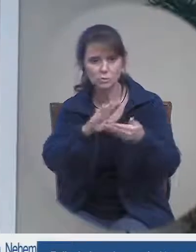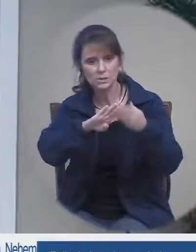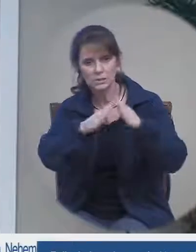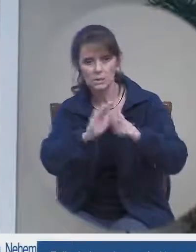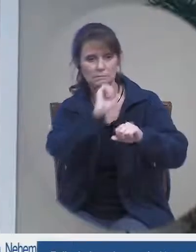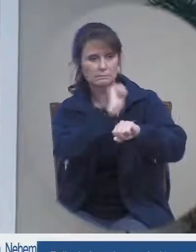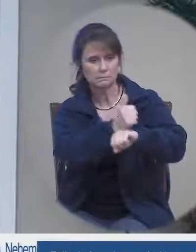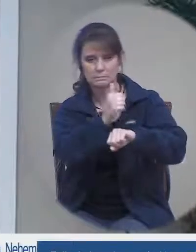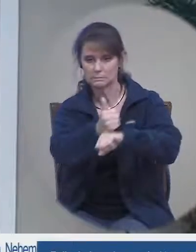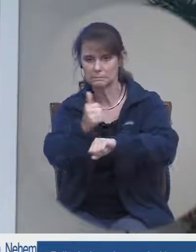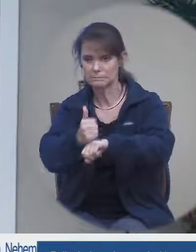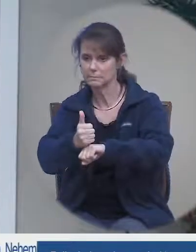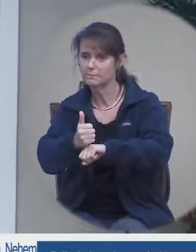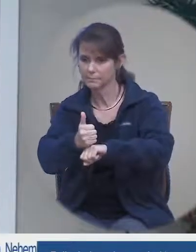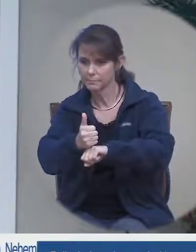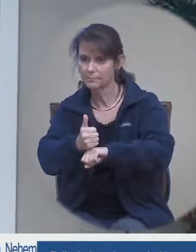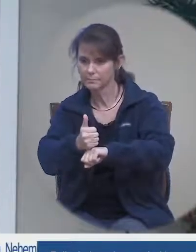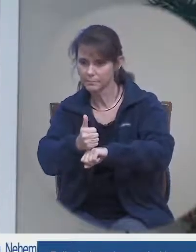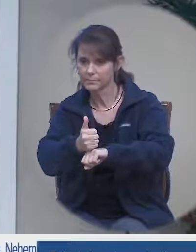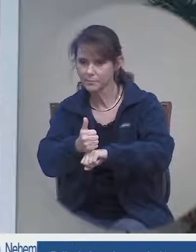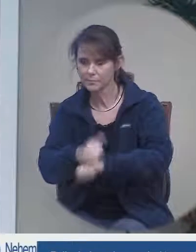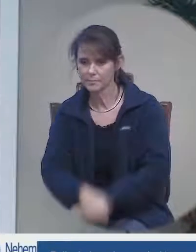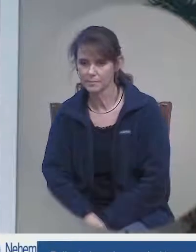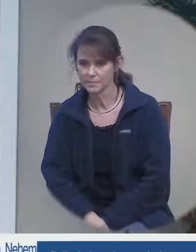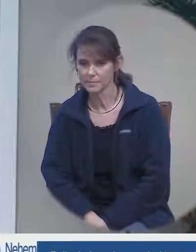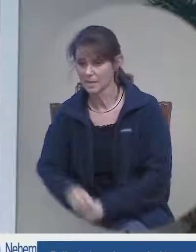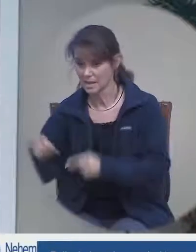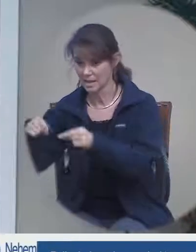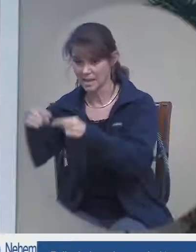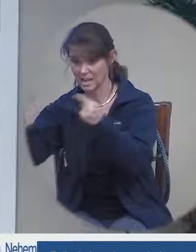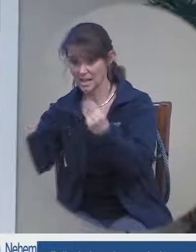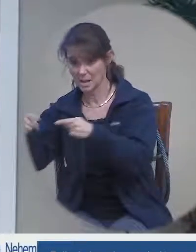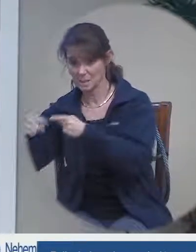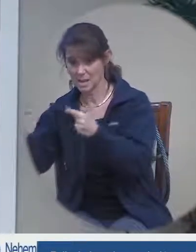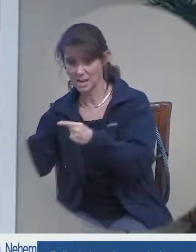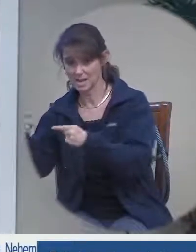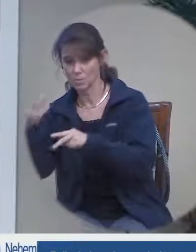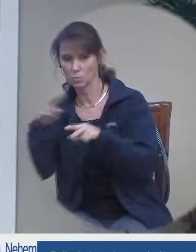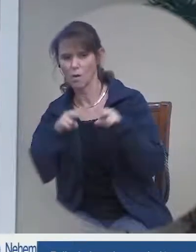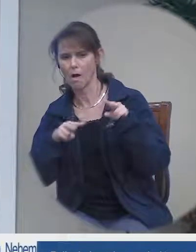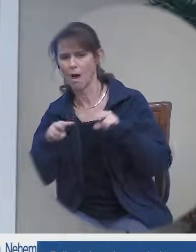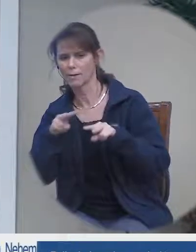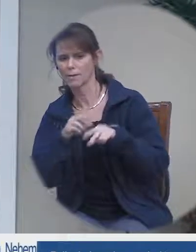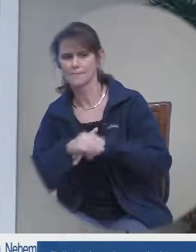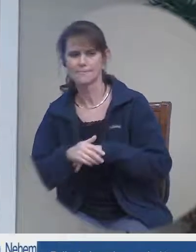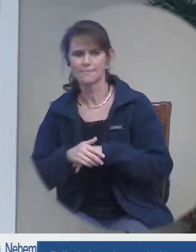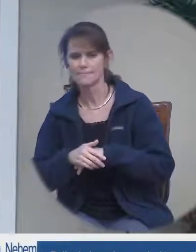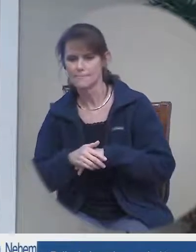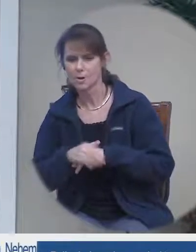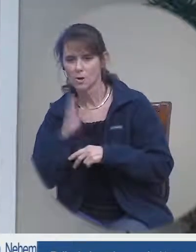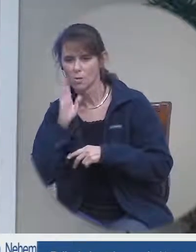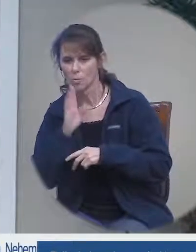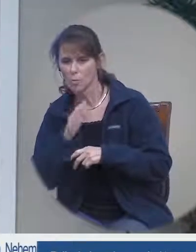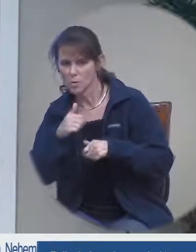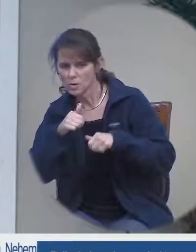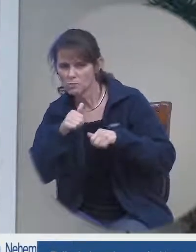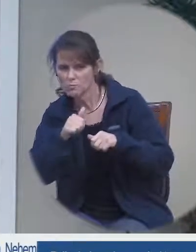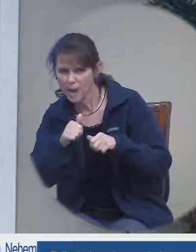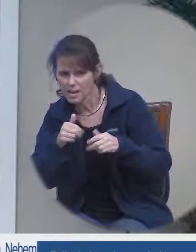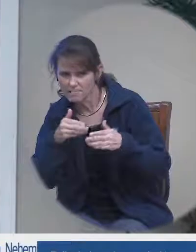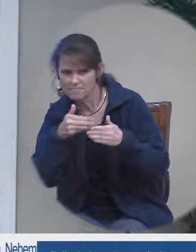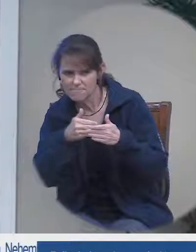looked at all those different people throughout the book of Nehemiah, whether it's Sanballat or Tobiah or Geshem, and they were always focused